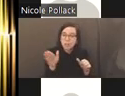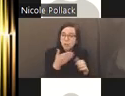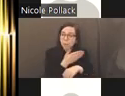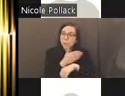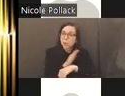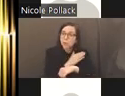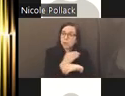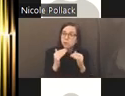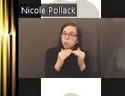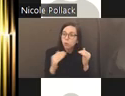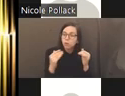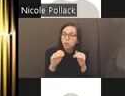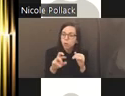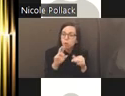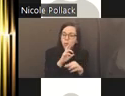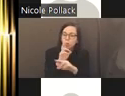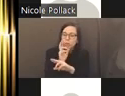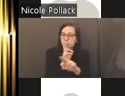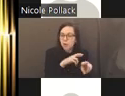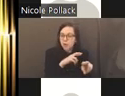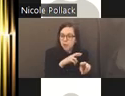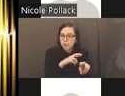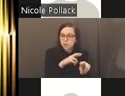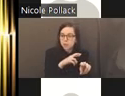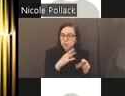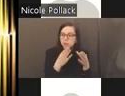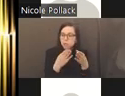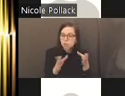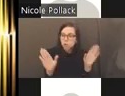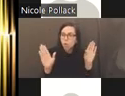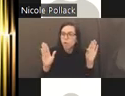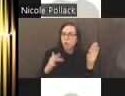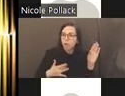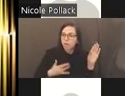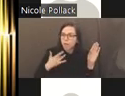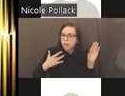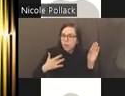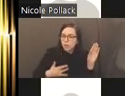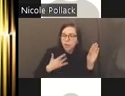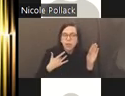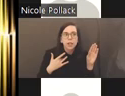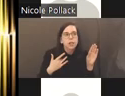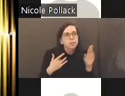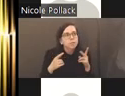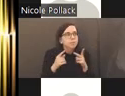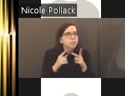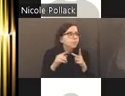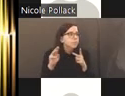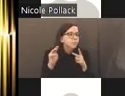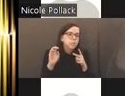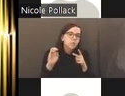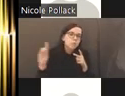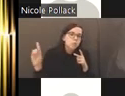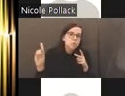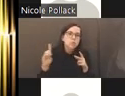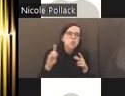musical response to the overall kind of feeling, the mood, the, you know, and just the